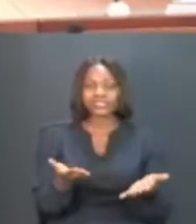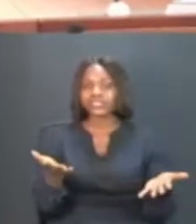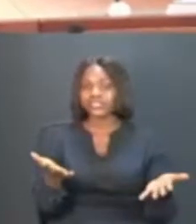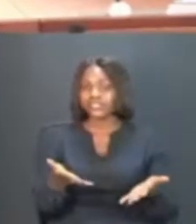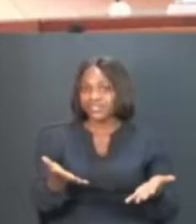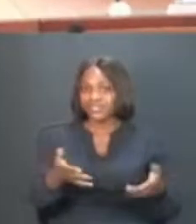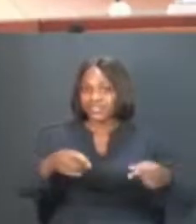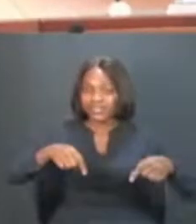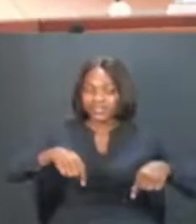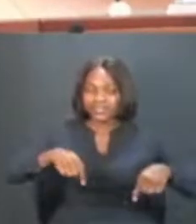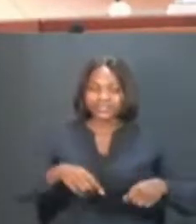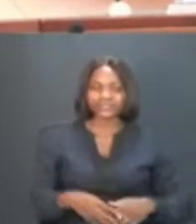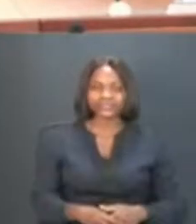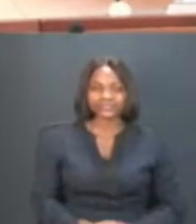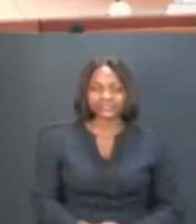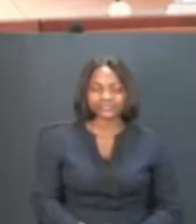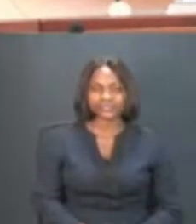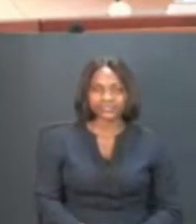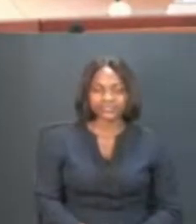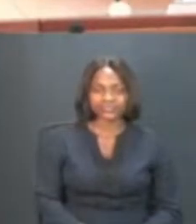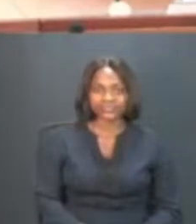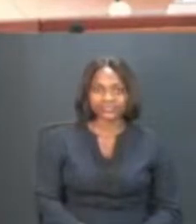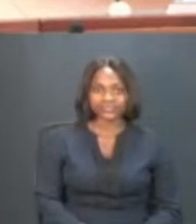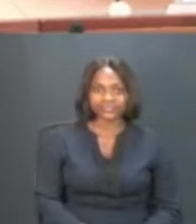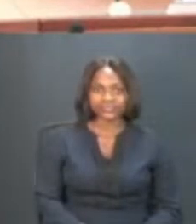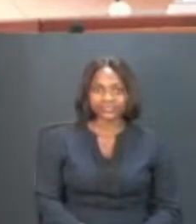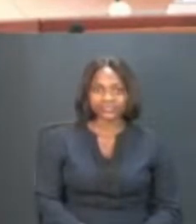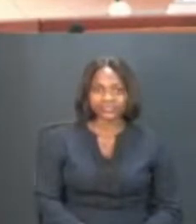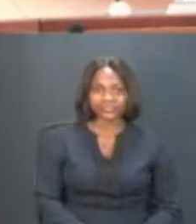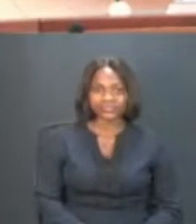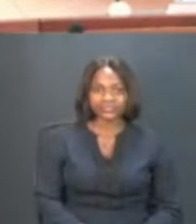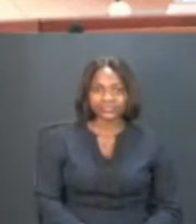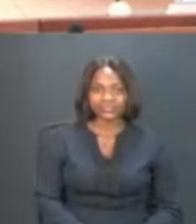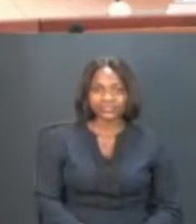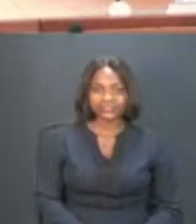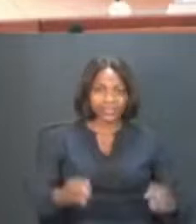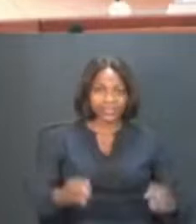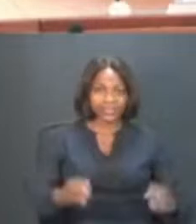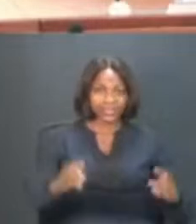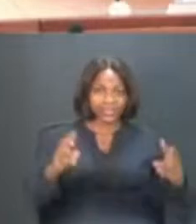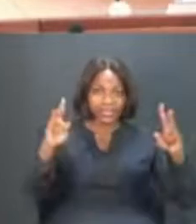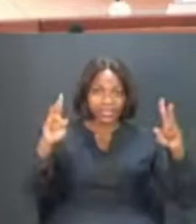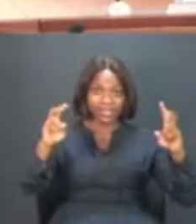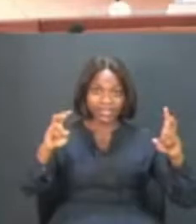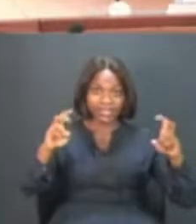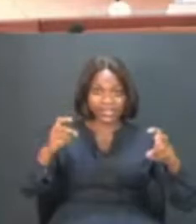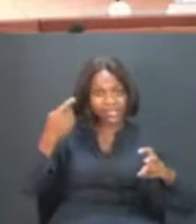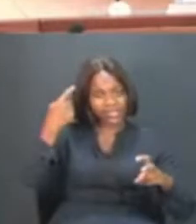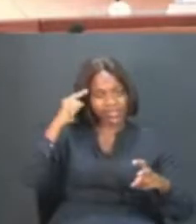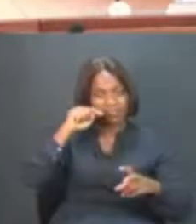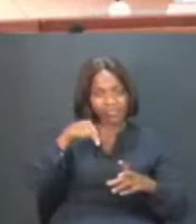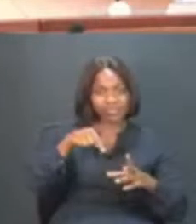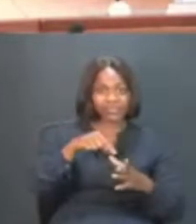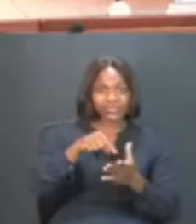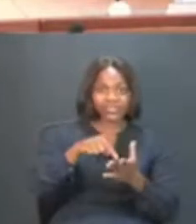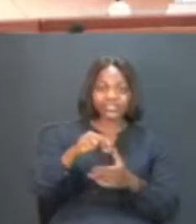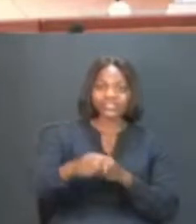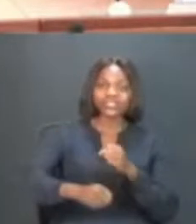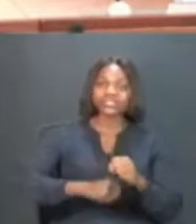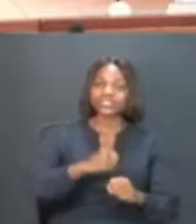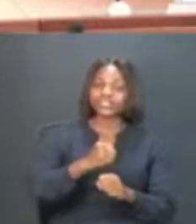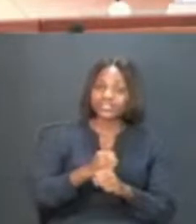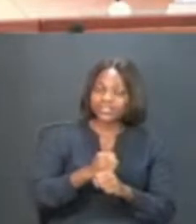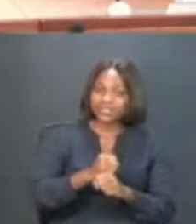House today. Mr. Speaker, the theme for this year's World Cancer Day